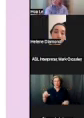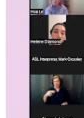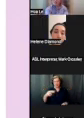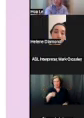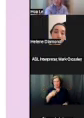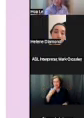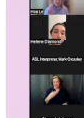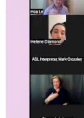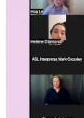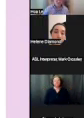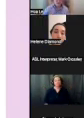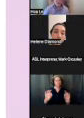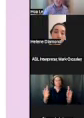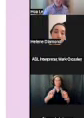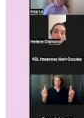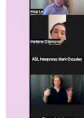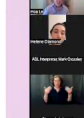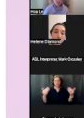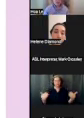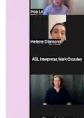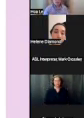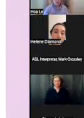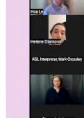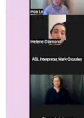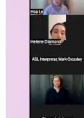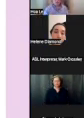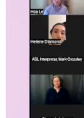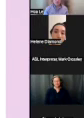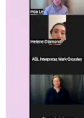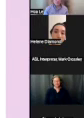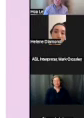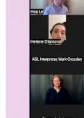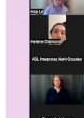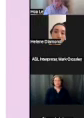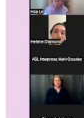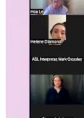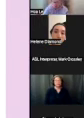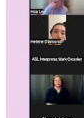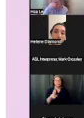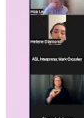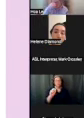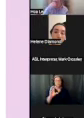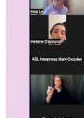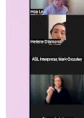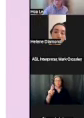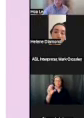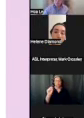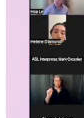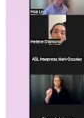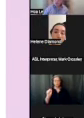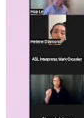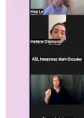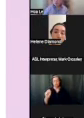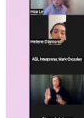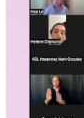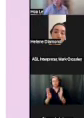Thank you, everyone. So, per the U.S. Census Bureau, nearly 1.3 million Asian